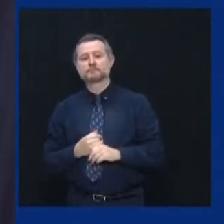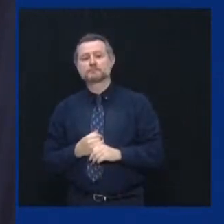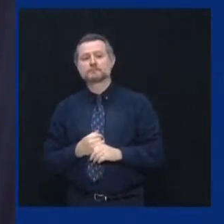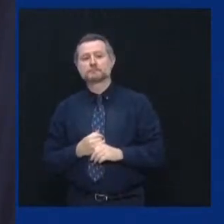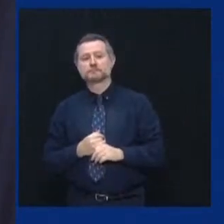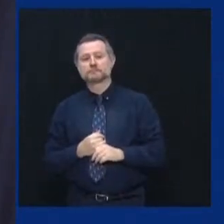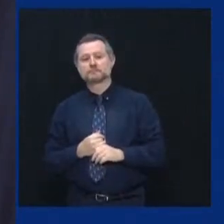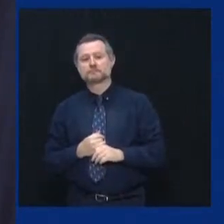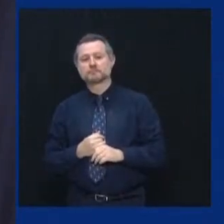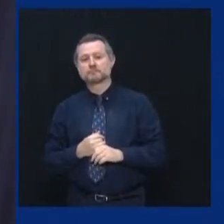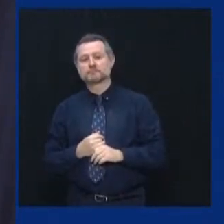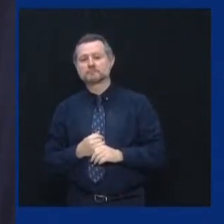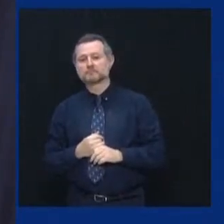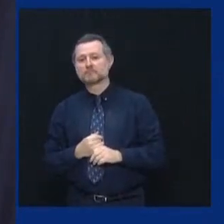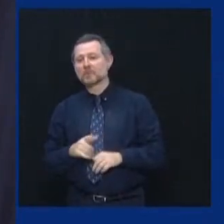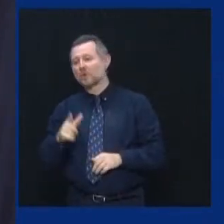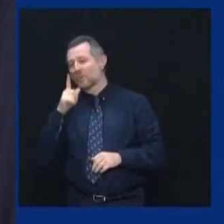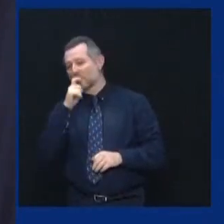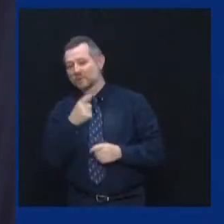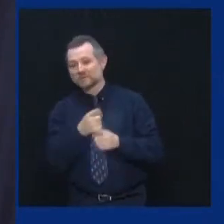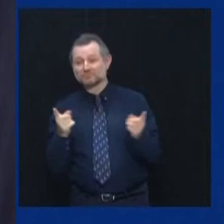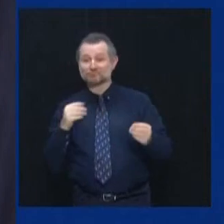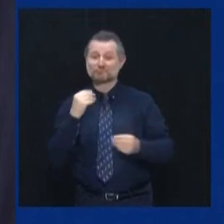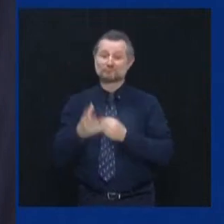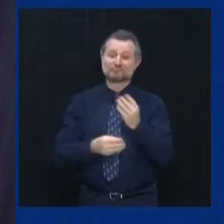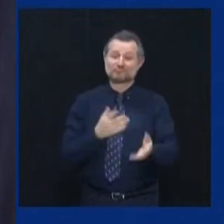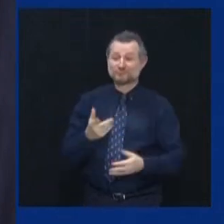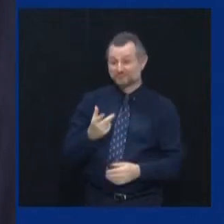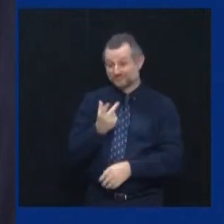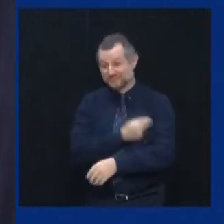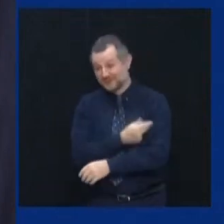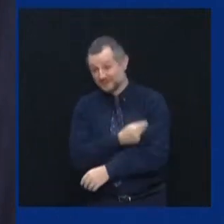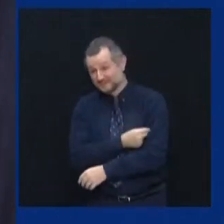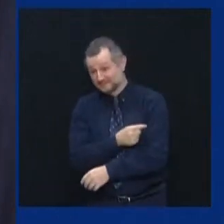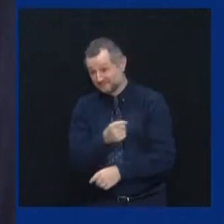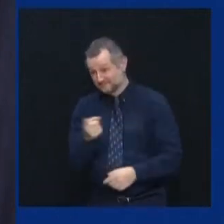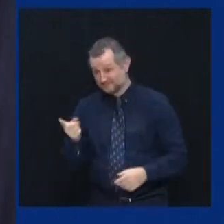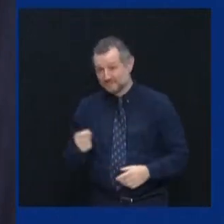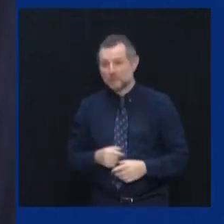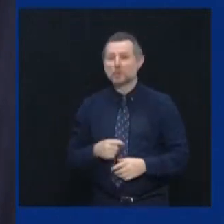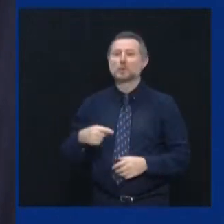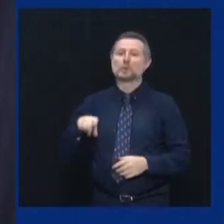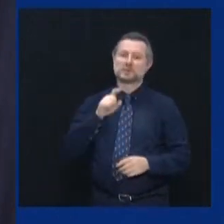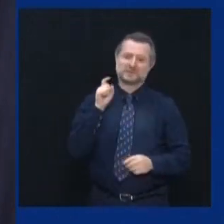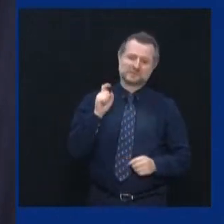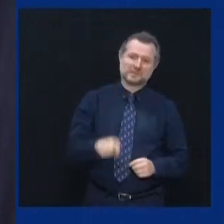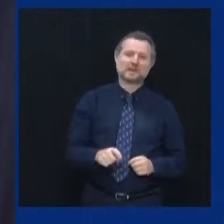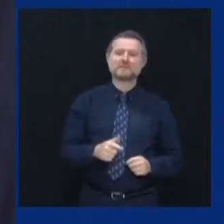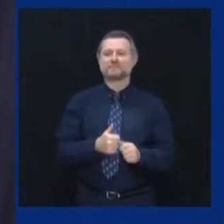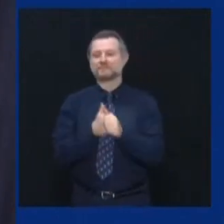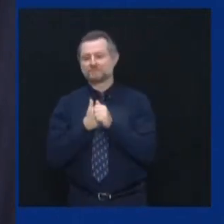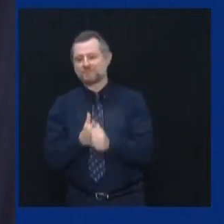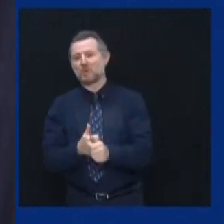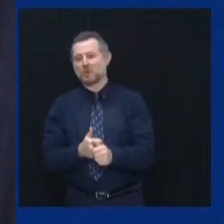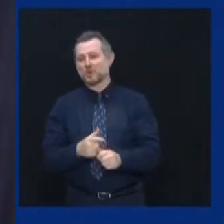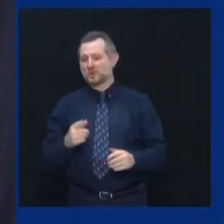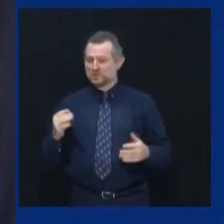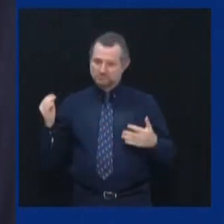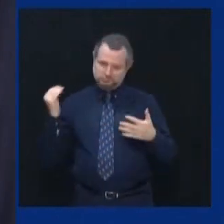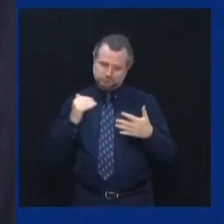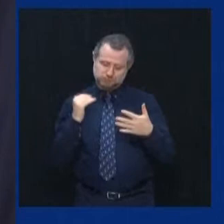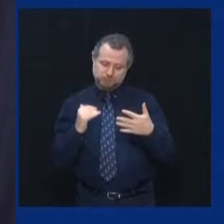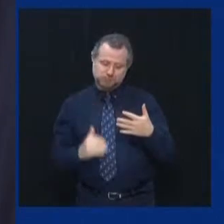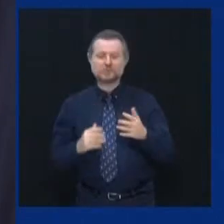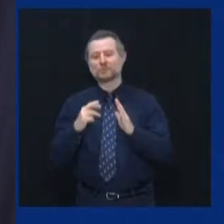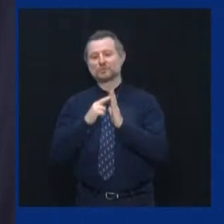the providers must follow the rules. You cannot